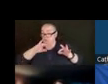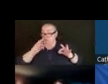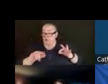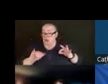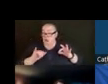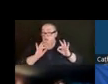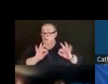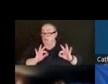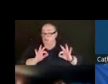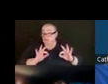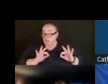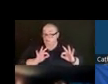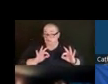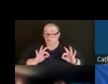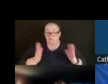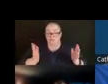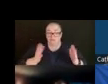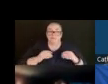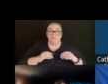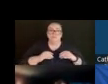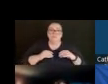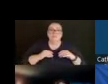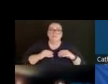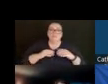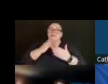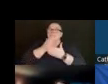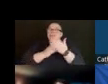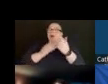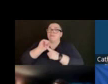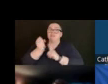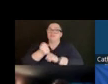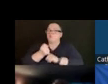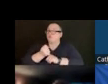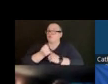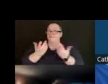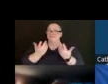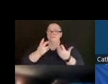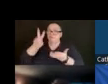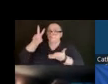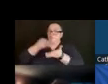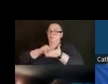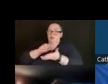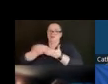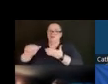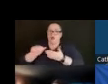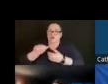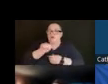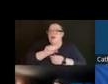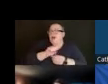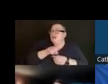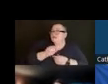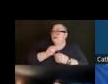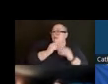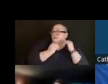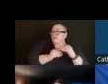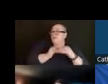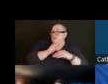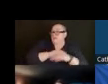Especially since, in some circumstances, you don't have the $2,000 asset limit if you're on